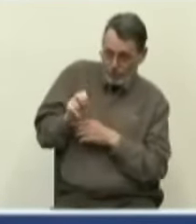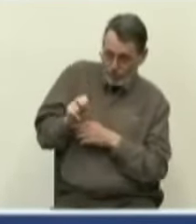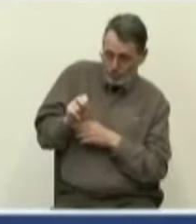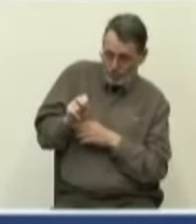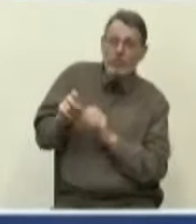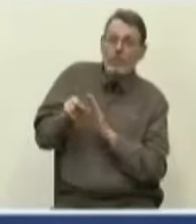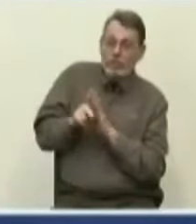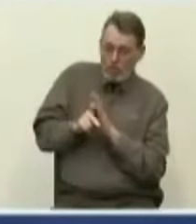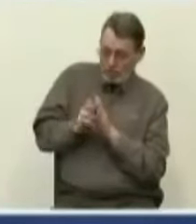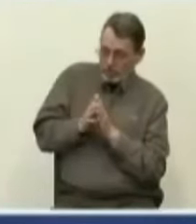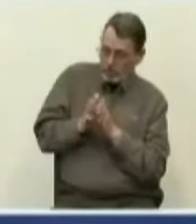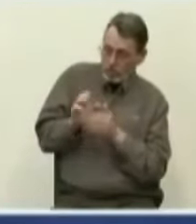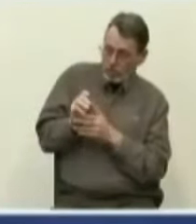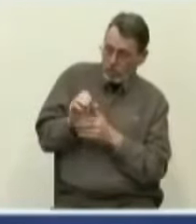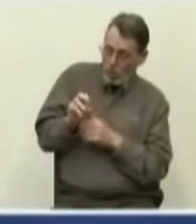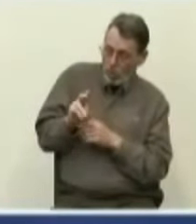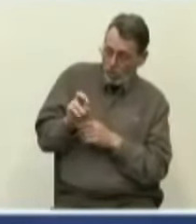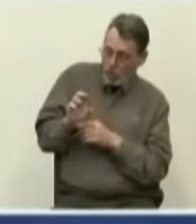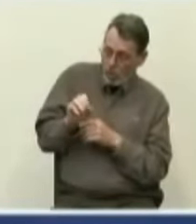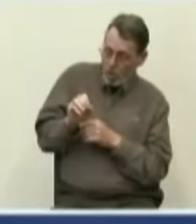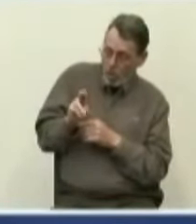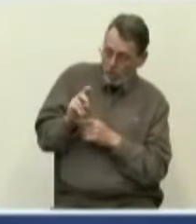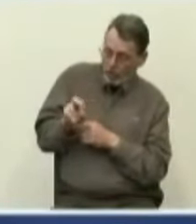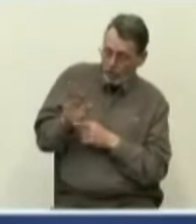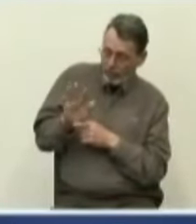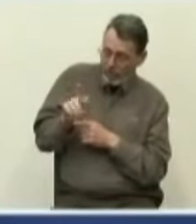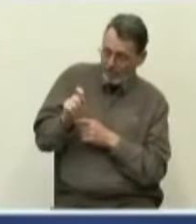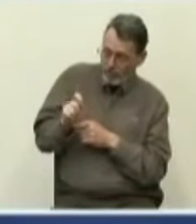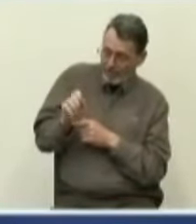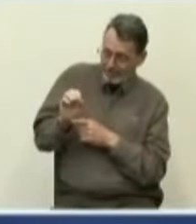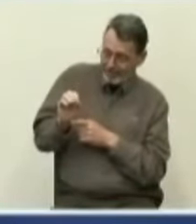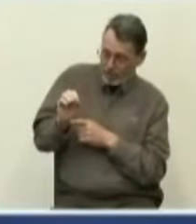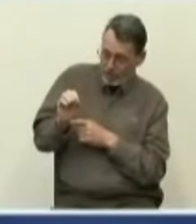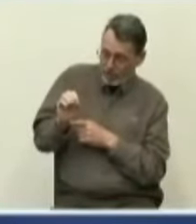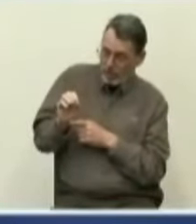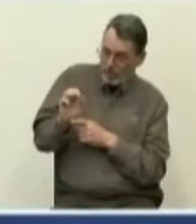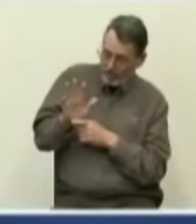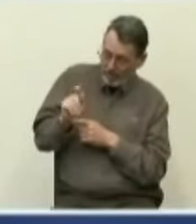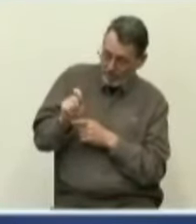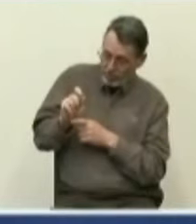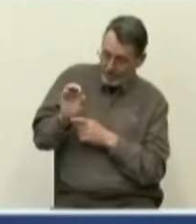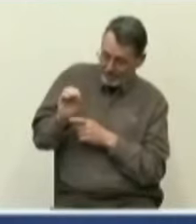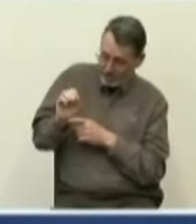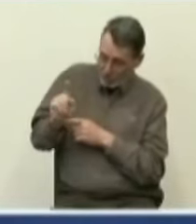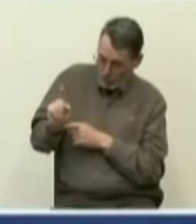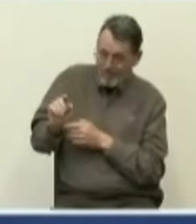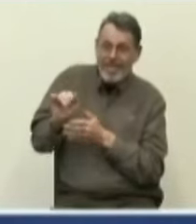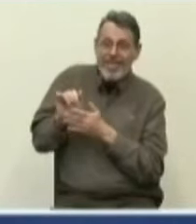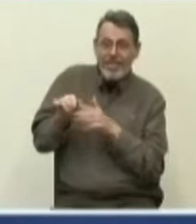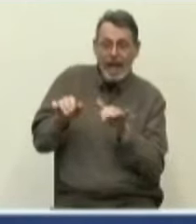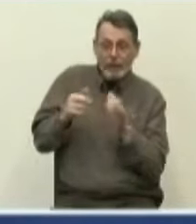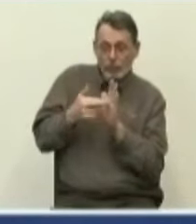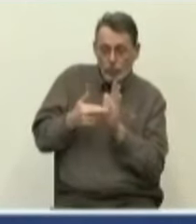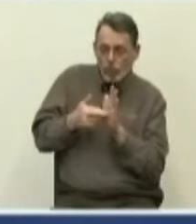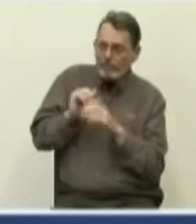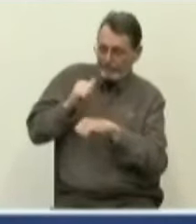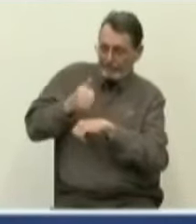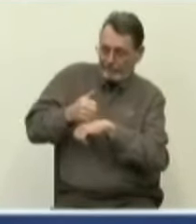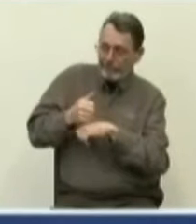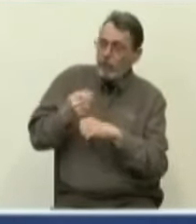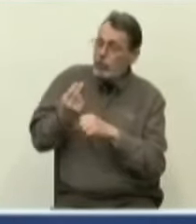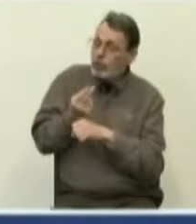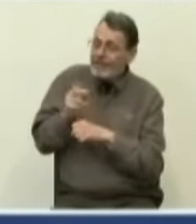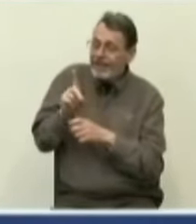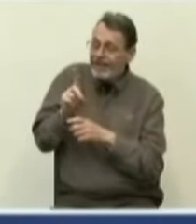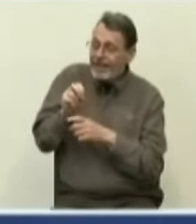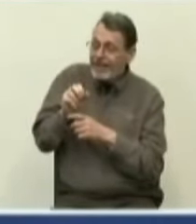Order 5.01. That standard classifies the use of a firearm as